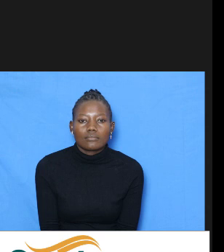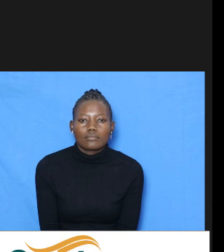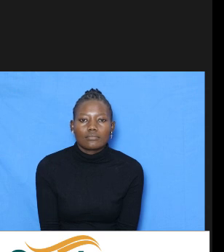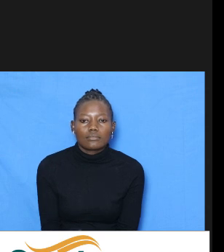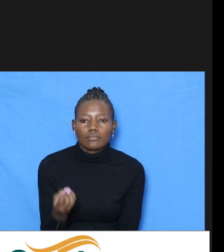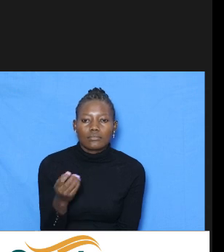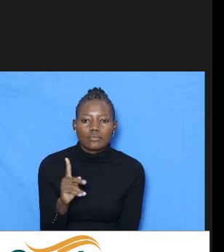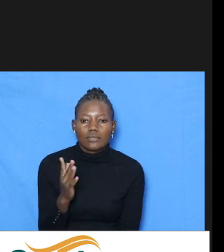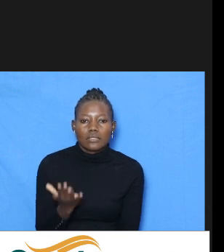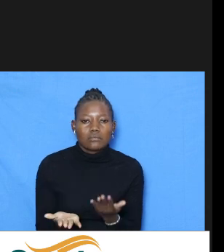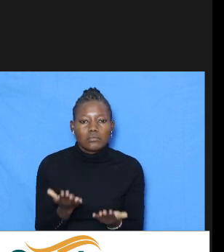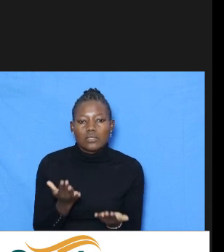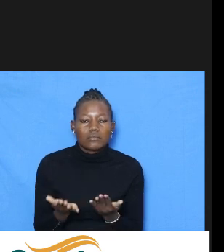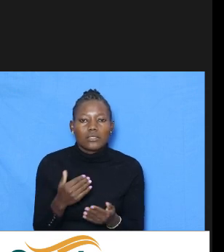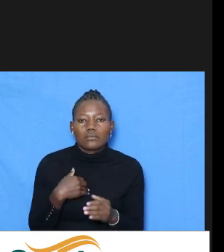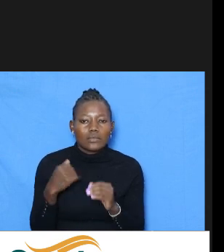Okay, maybe I can